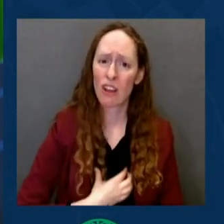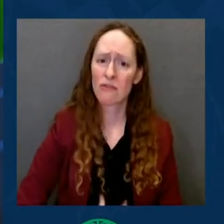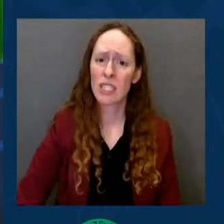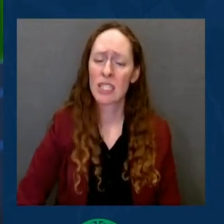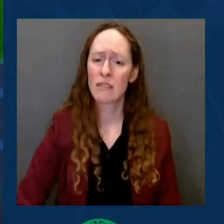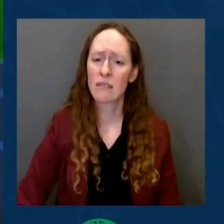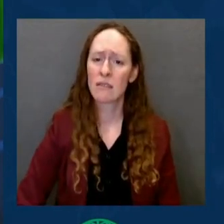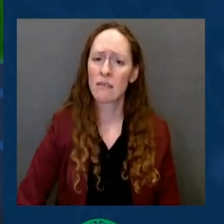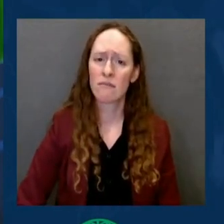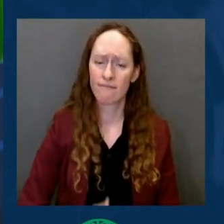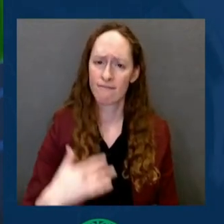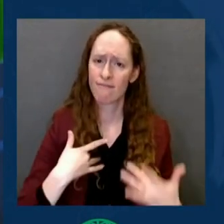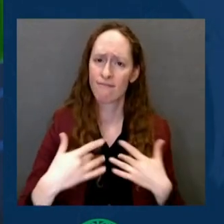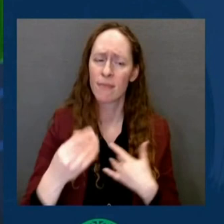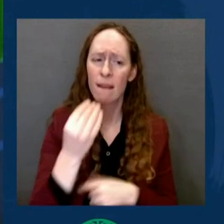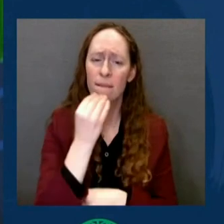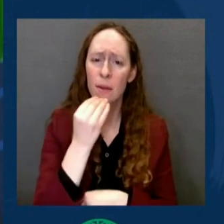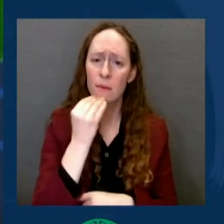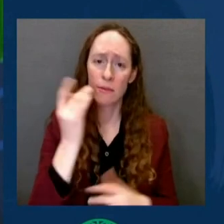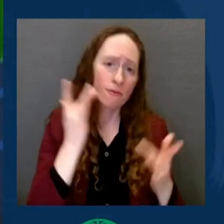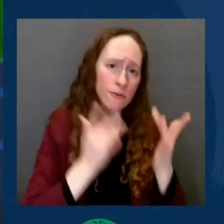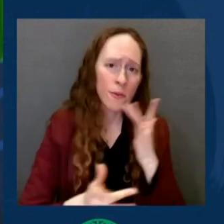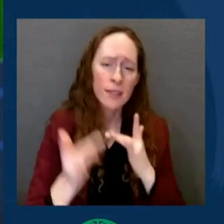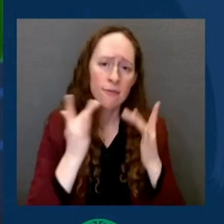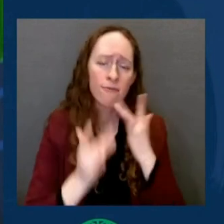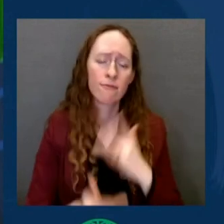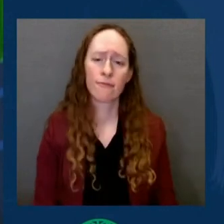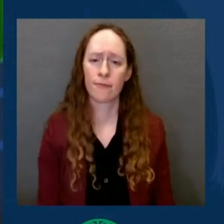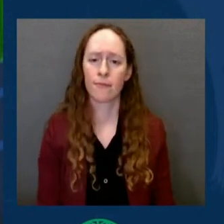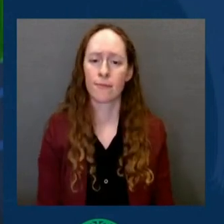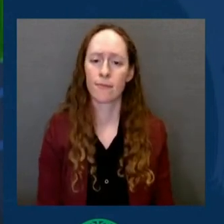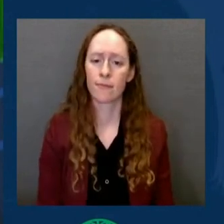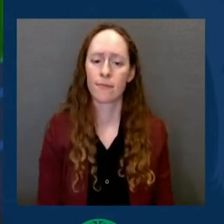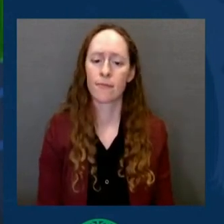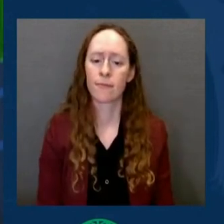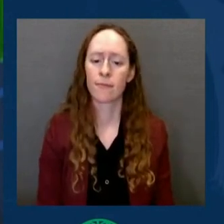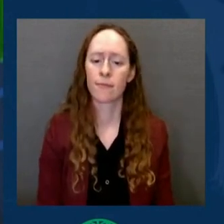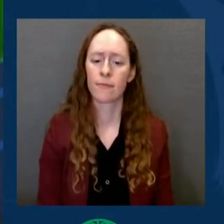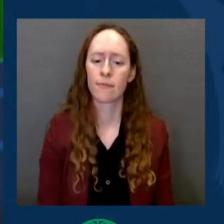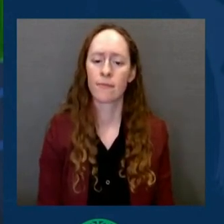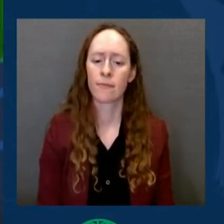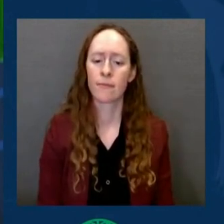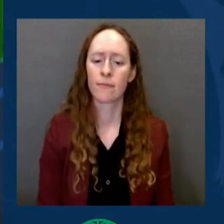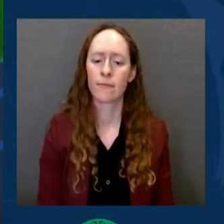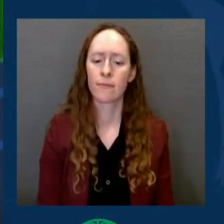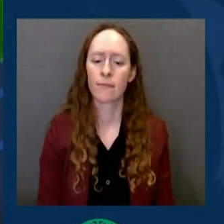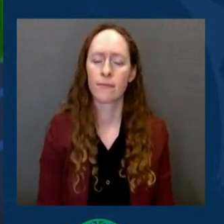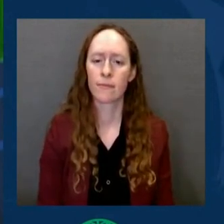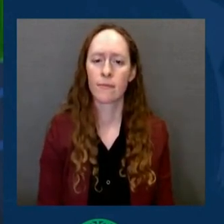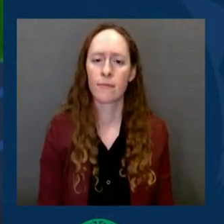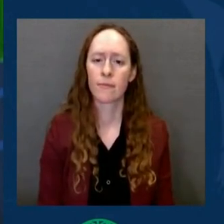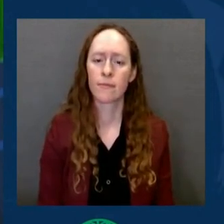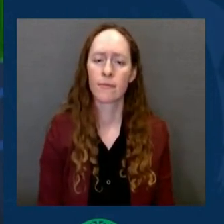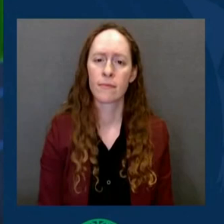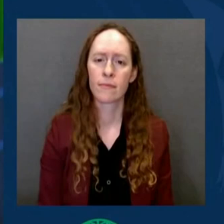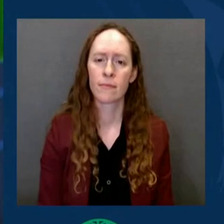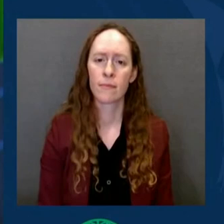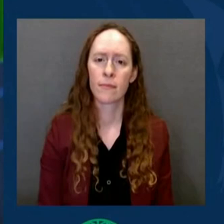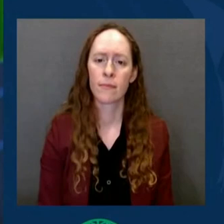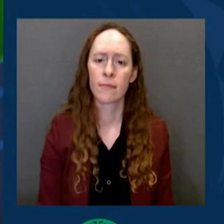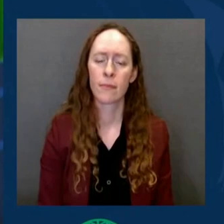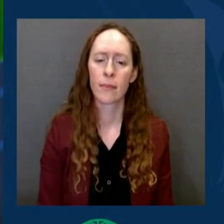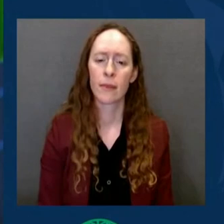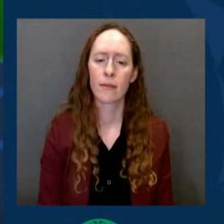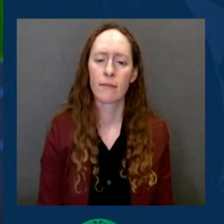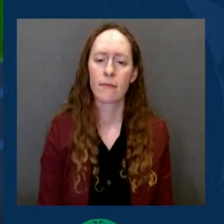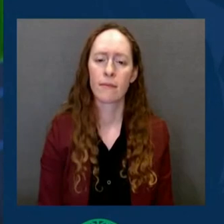financing funds in the context of the World Bank for Food Production. In the media, Africa